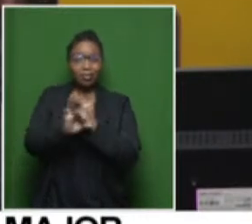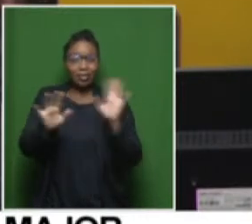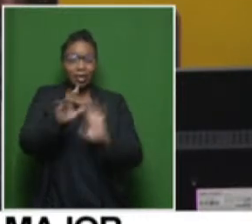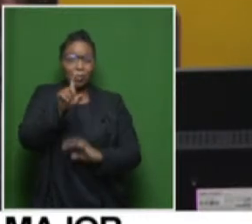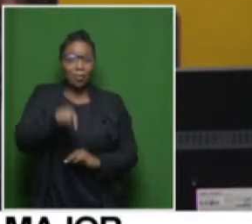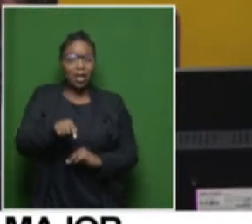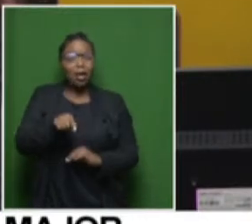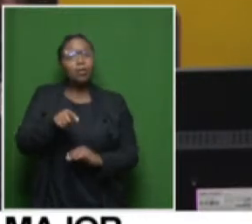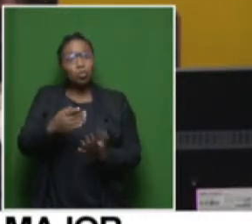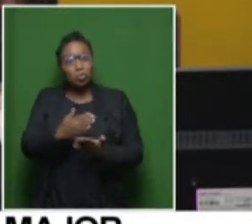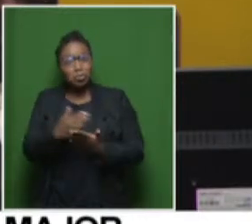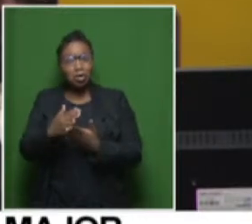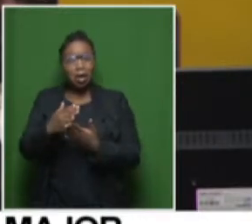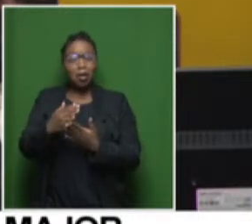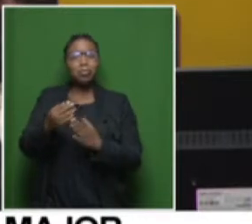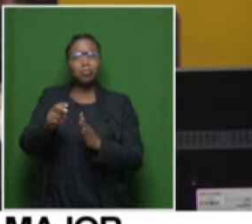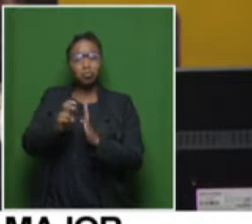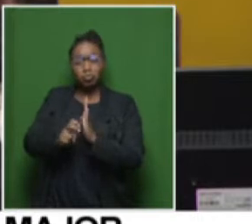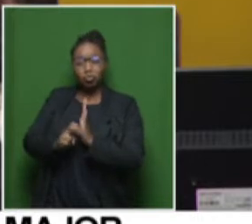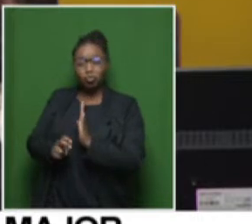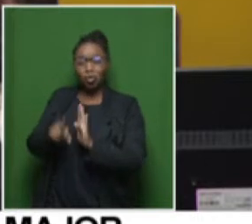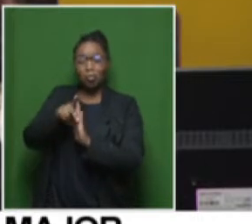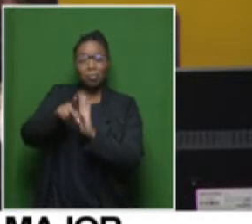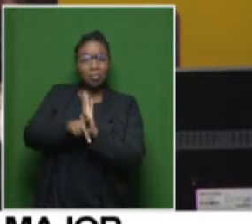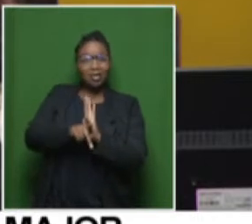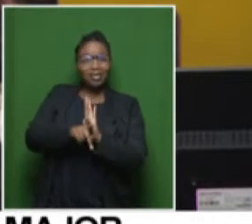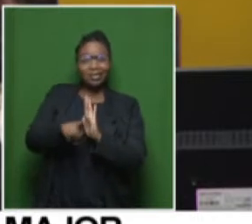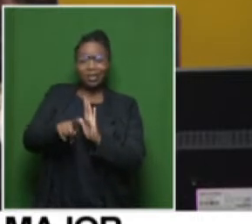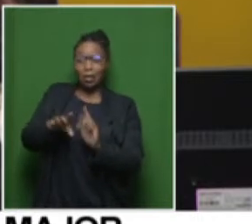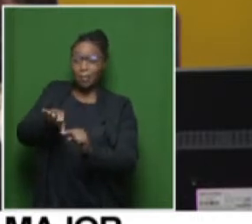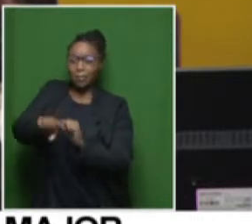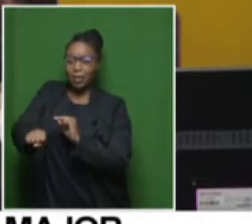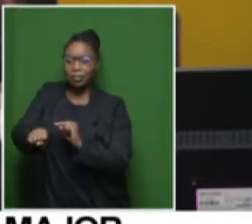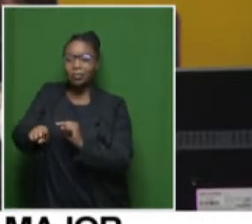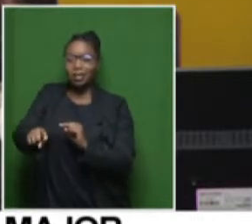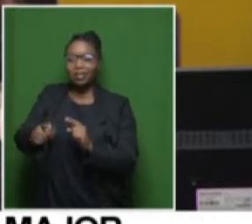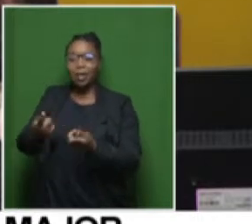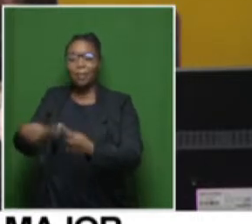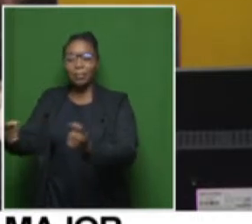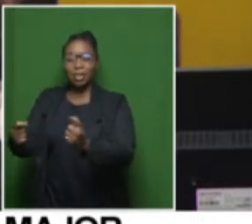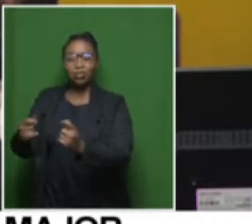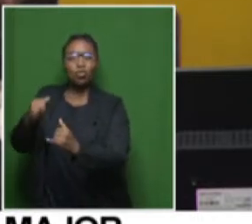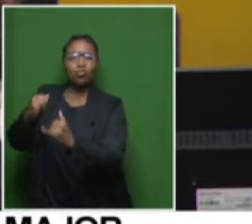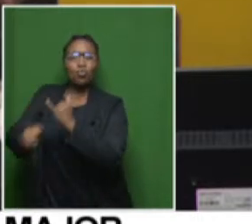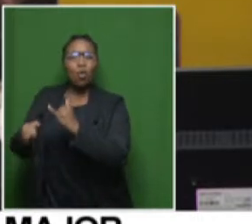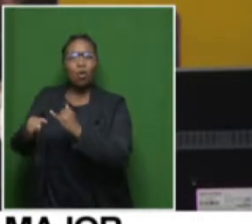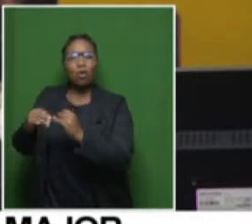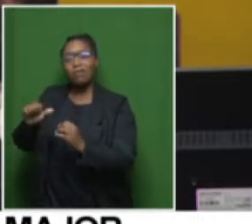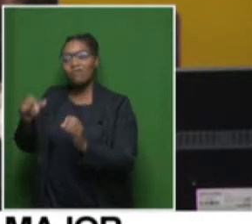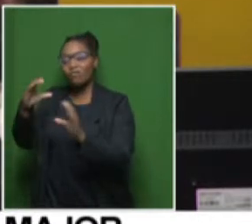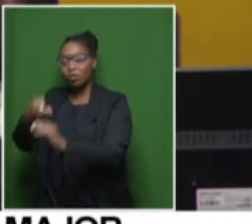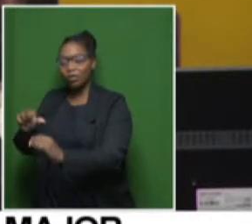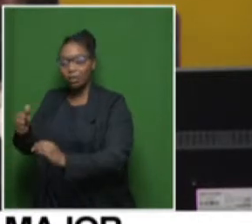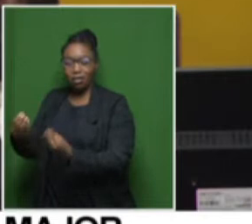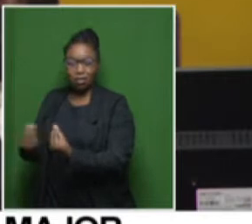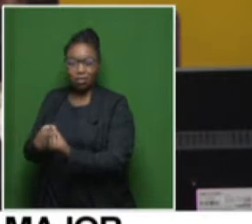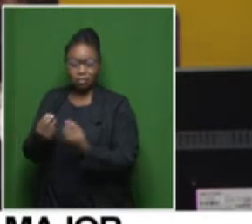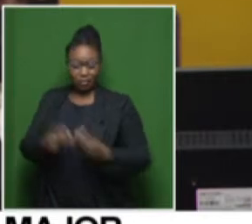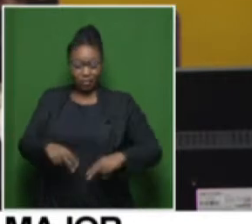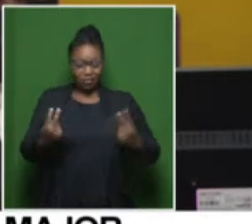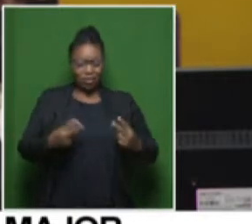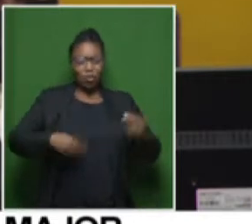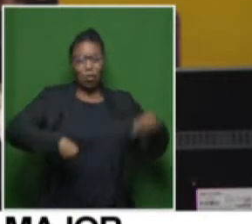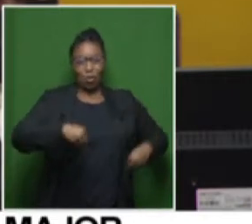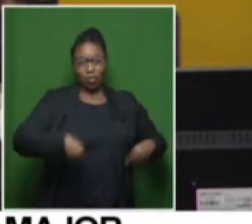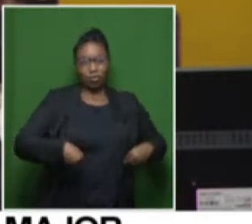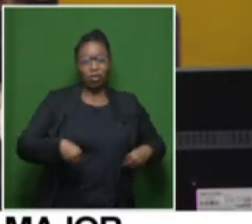audited or as irregular expenditure. The National Treasury is engaging with Auditor General to continue to ensure